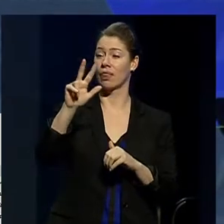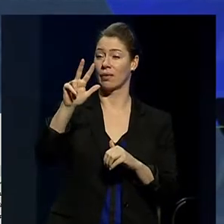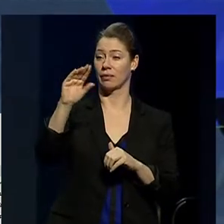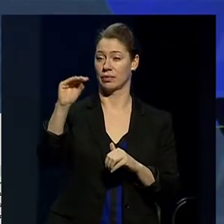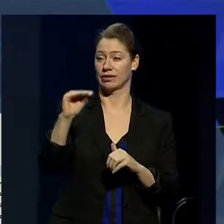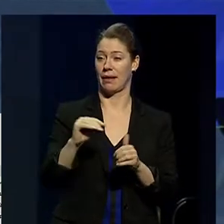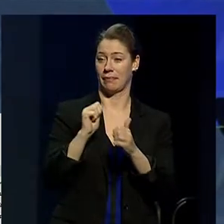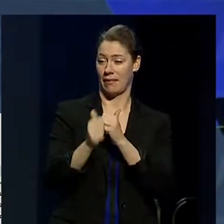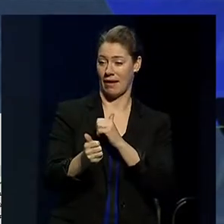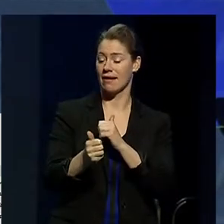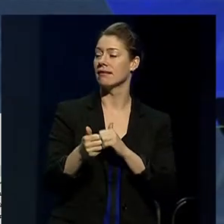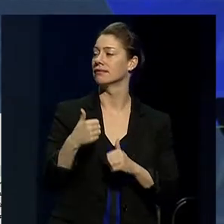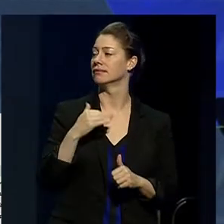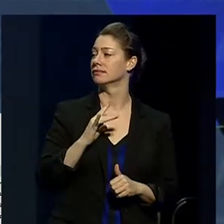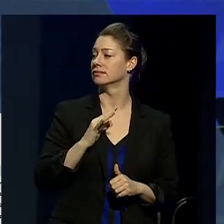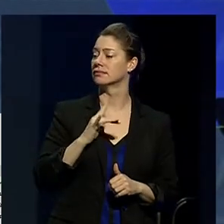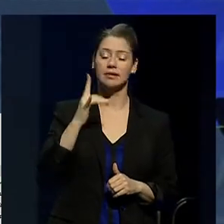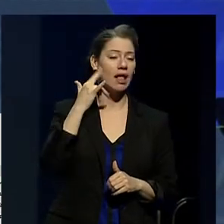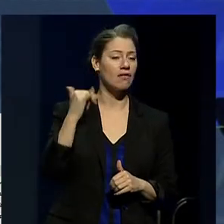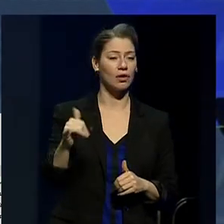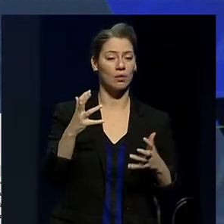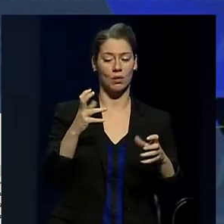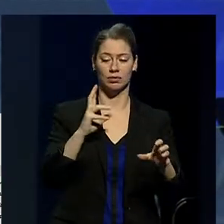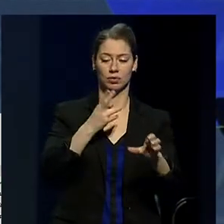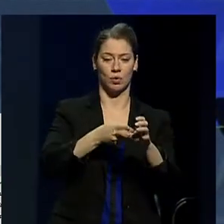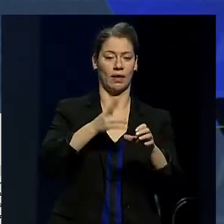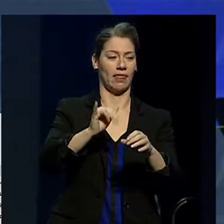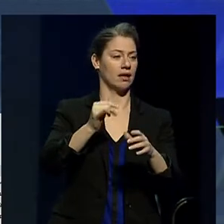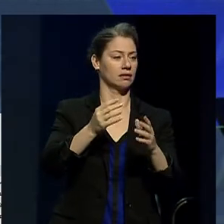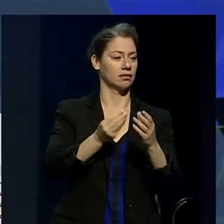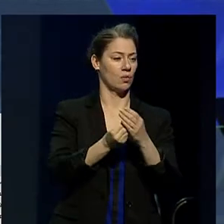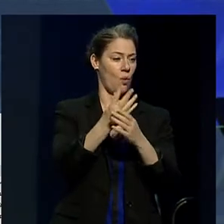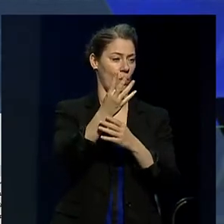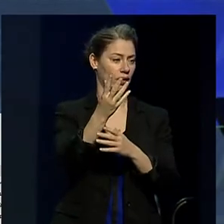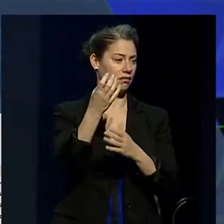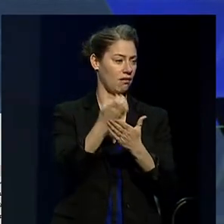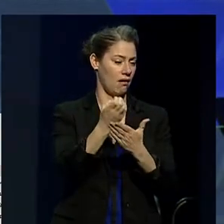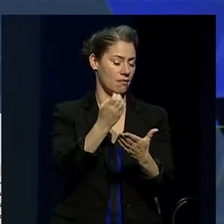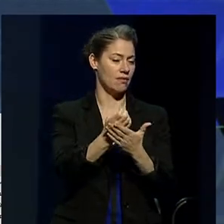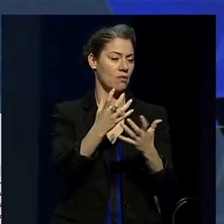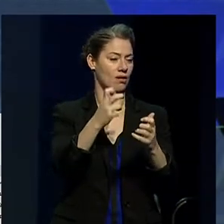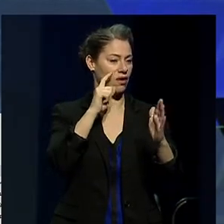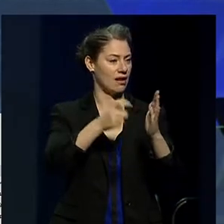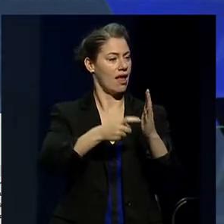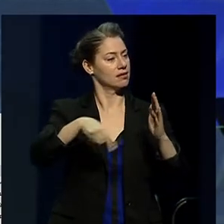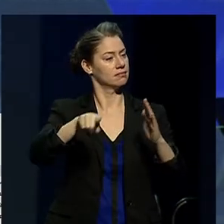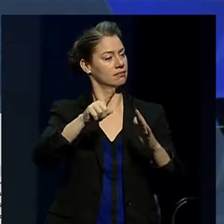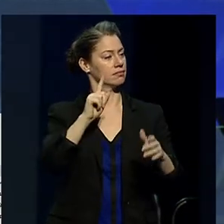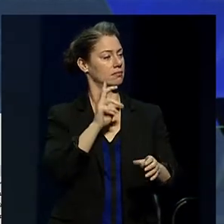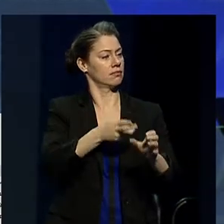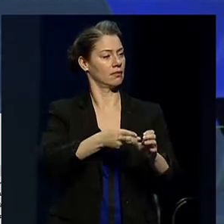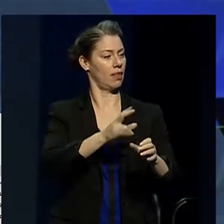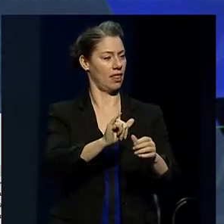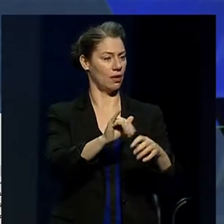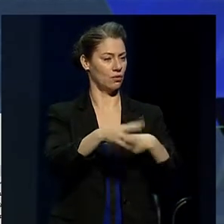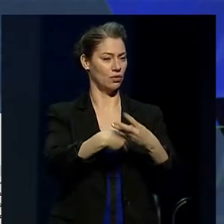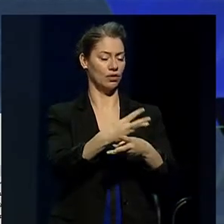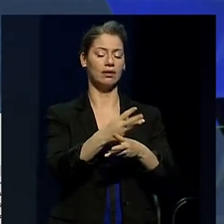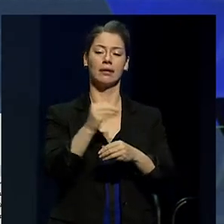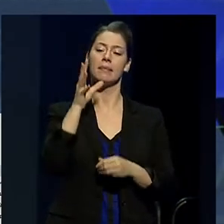73%. Californians want to join the global economy. They want to recognize we're part of a world. And parents want to